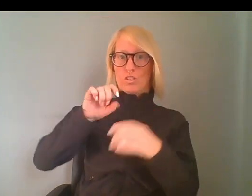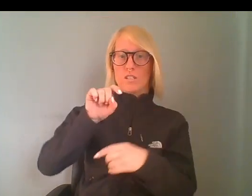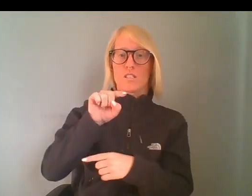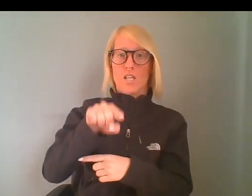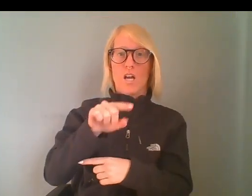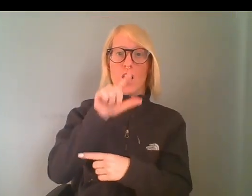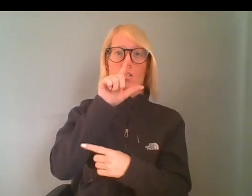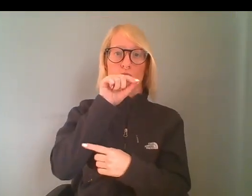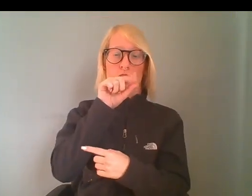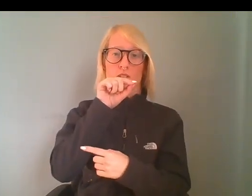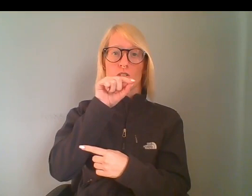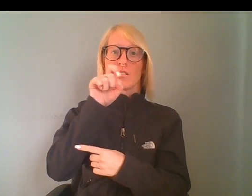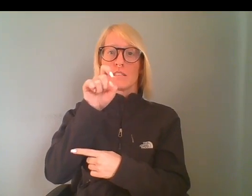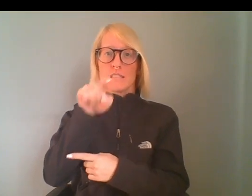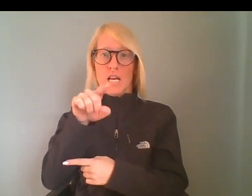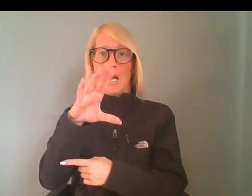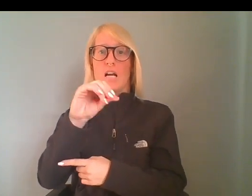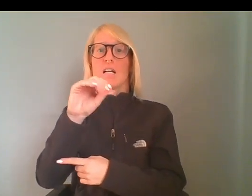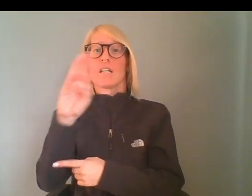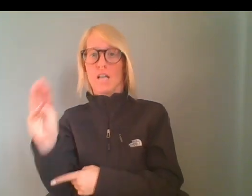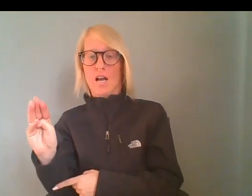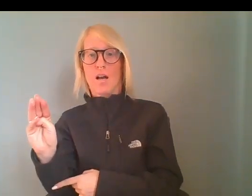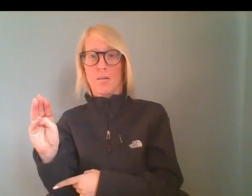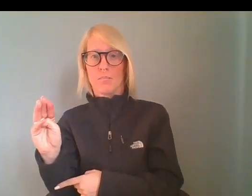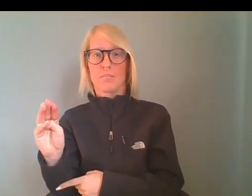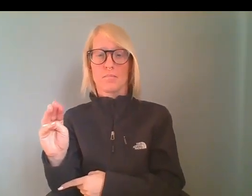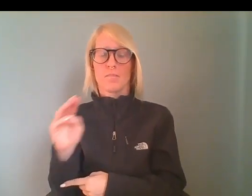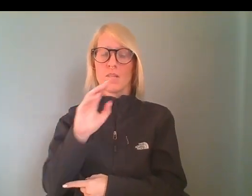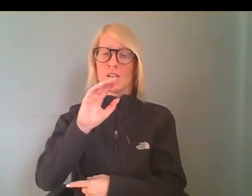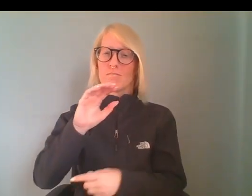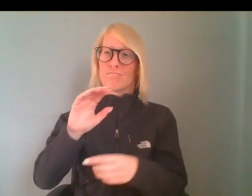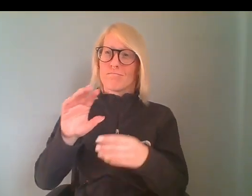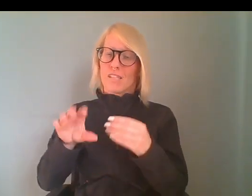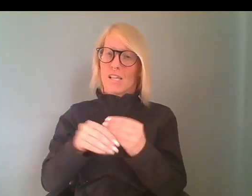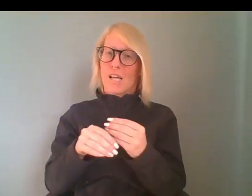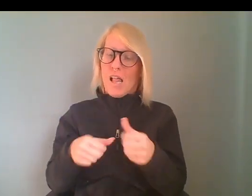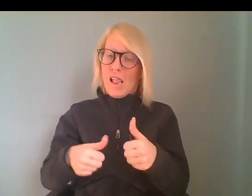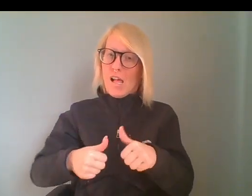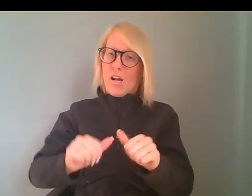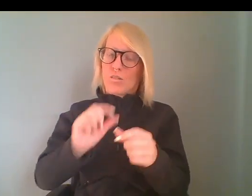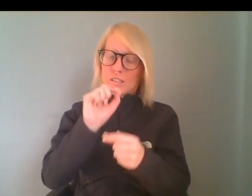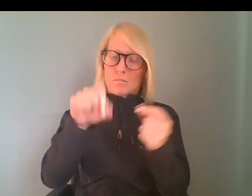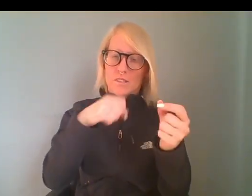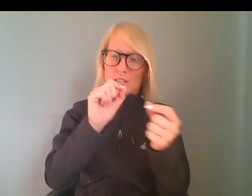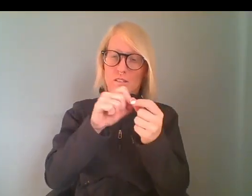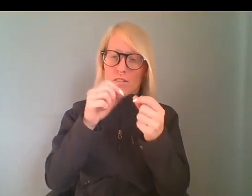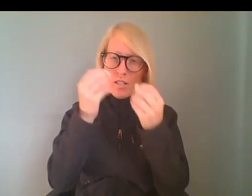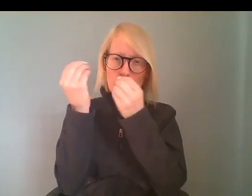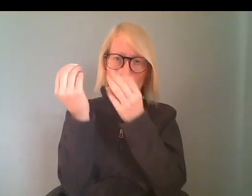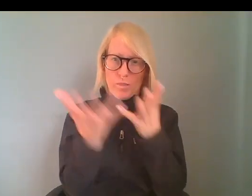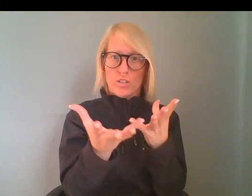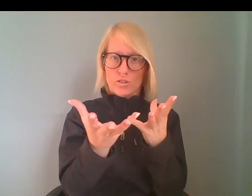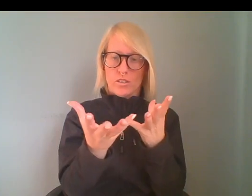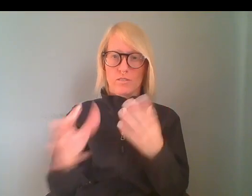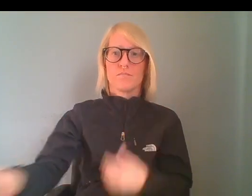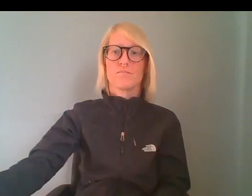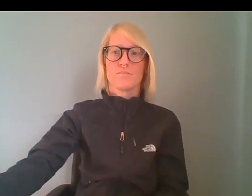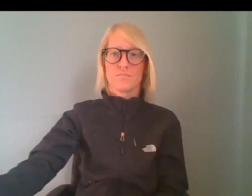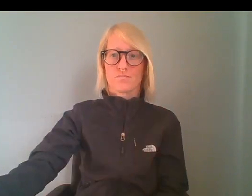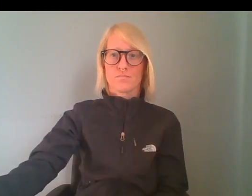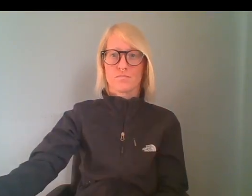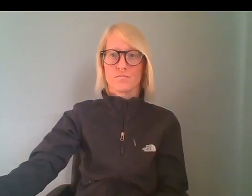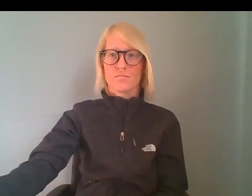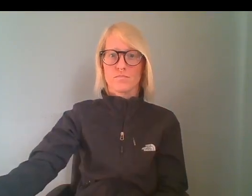search.twitter.com, because it lets you put in some more specific information. So for example, in this search, you might just say nonprofit, and you're going to